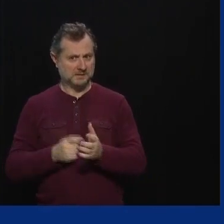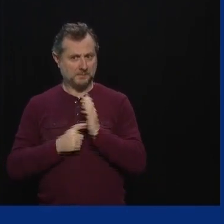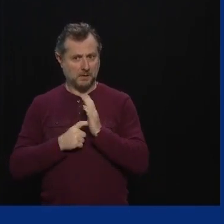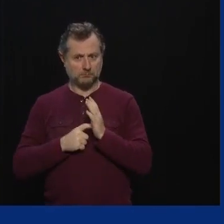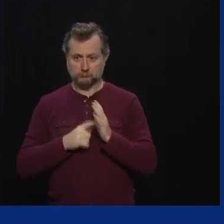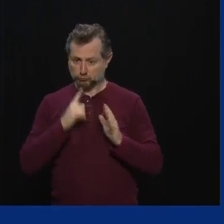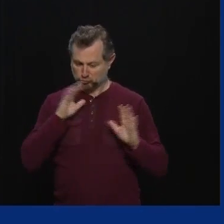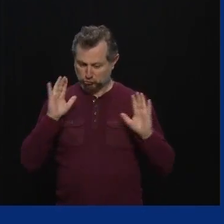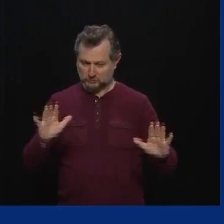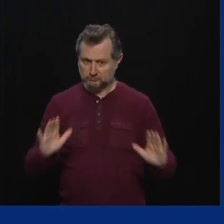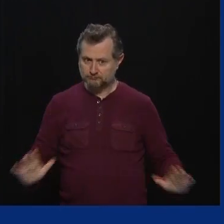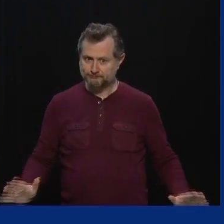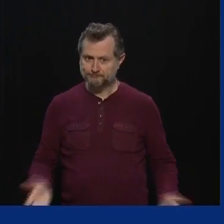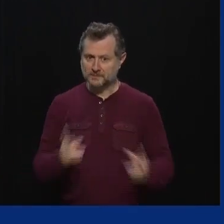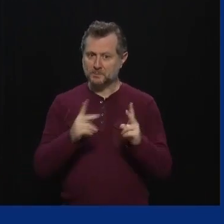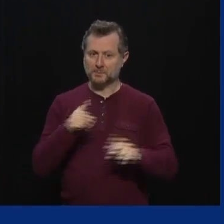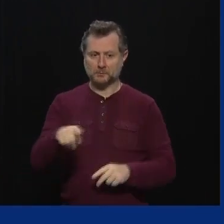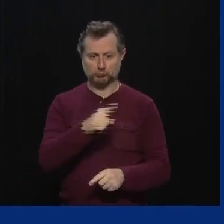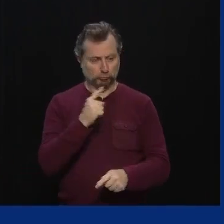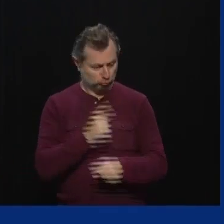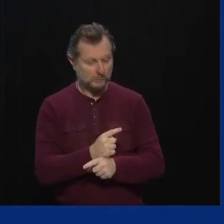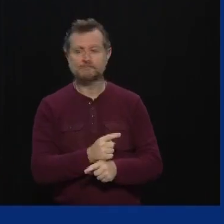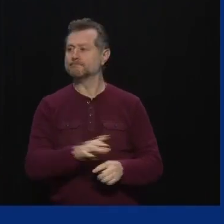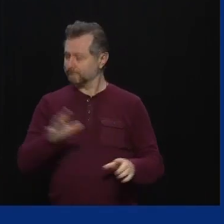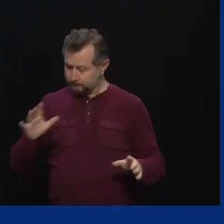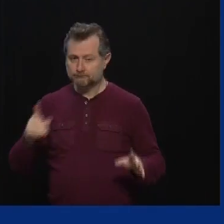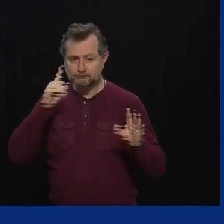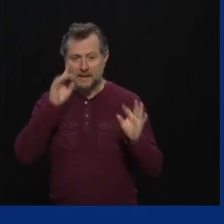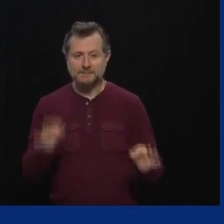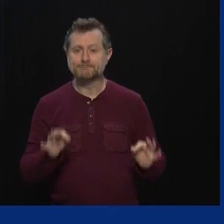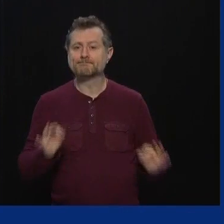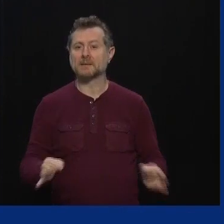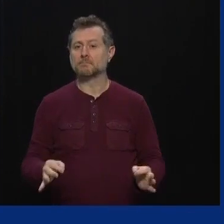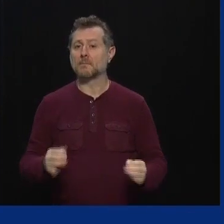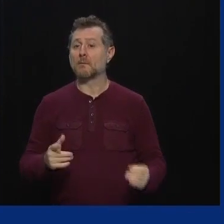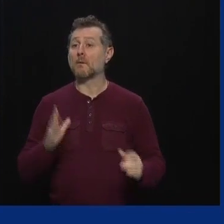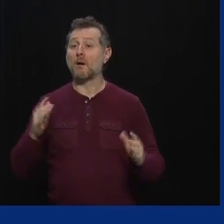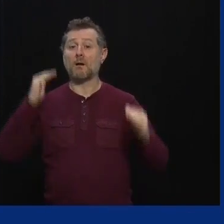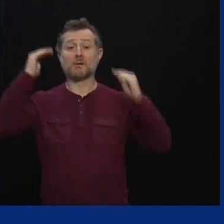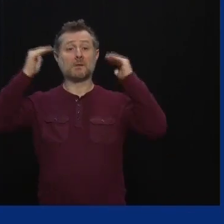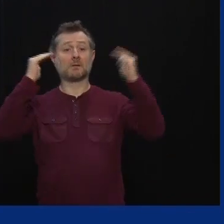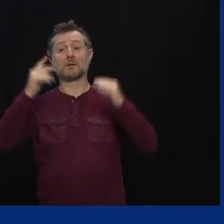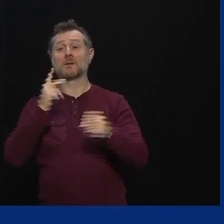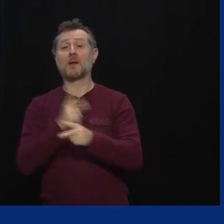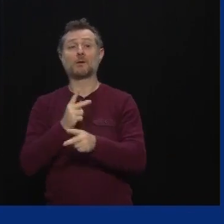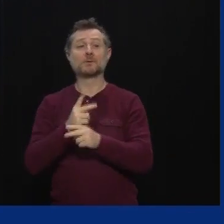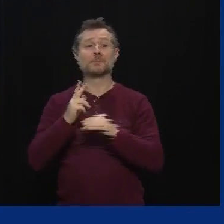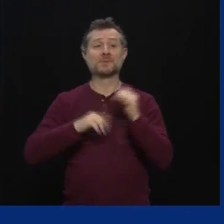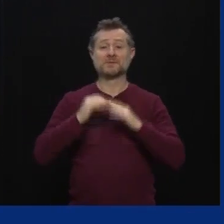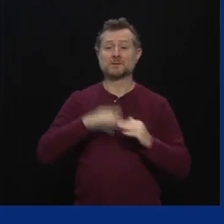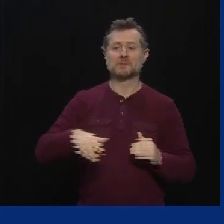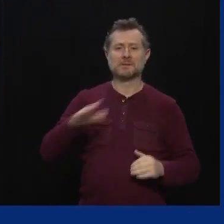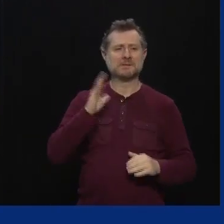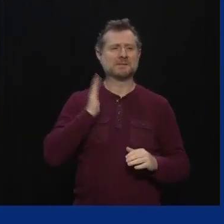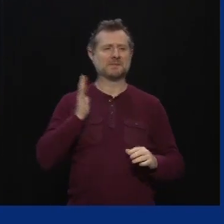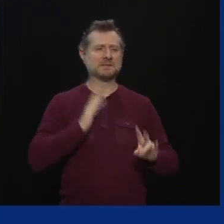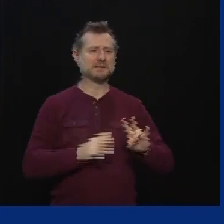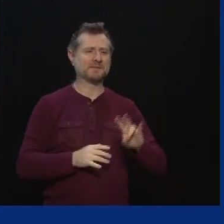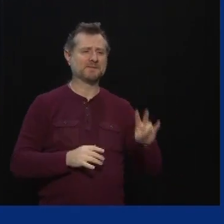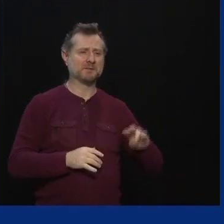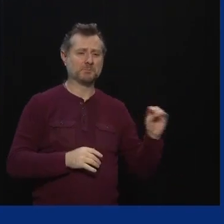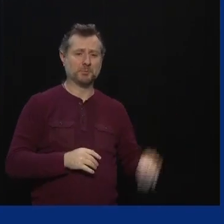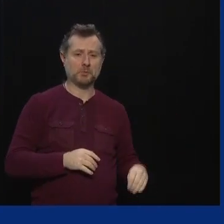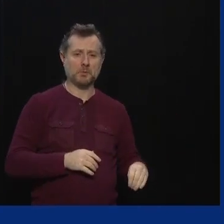out in what we have right here. And also adult care facilities, we went from 77% up to 95.